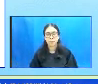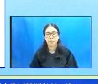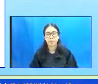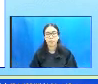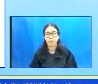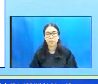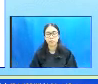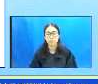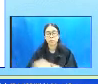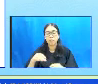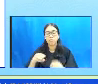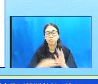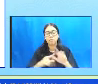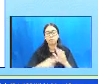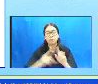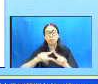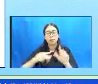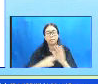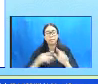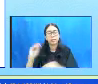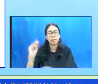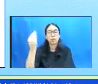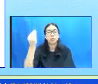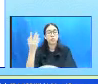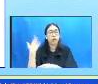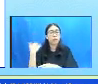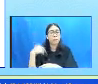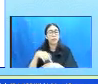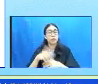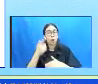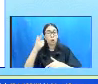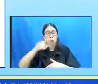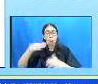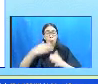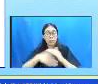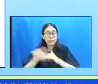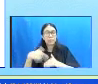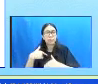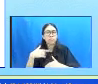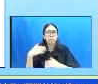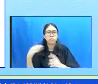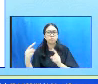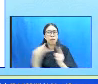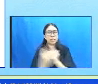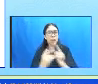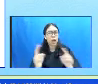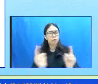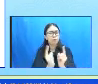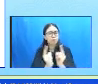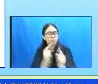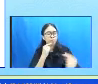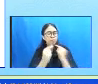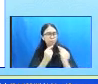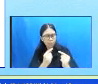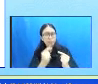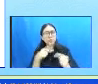society, I saw the tremendous value of their support to vulnerable groups, to voice their opinions